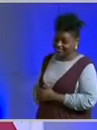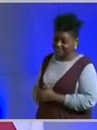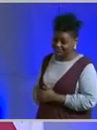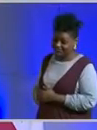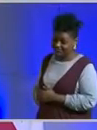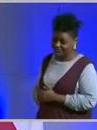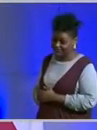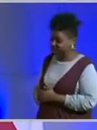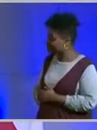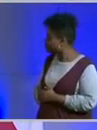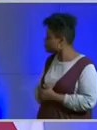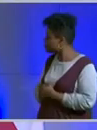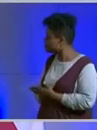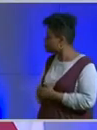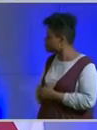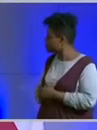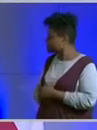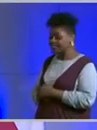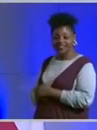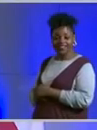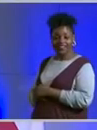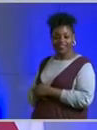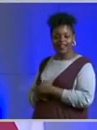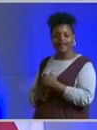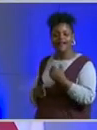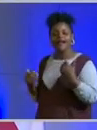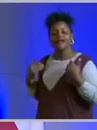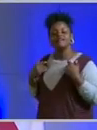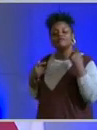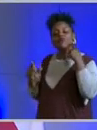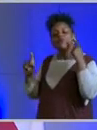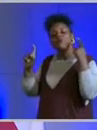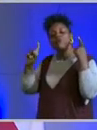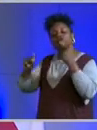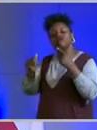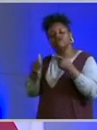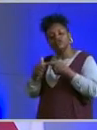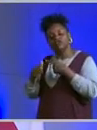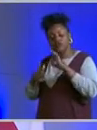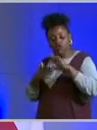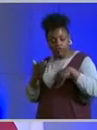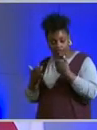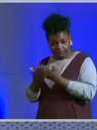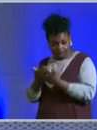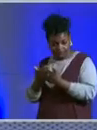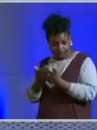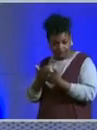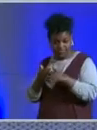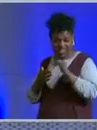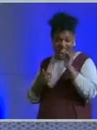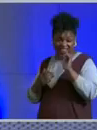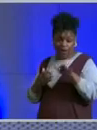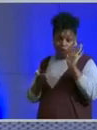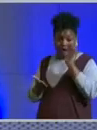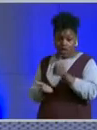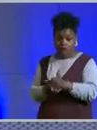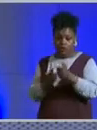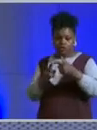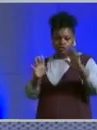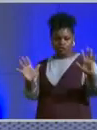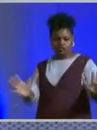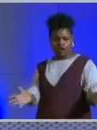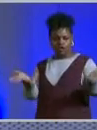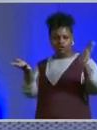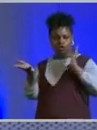Well, I can tell you, Andrew, that having goals, first of all, is what is going to be able to drive the work that we do